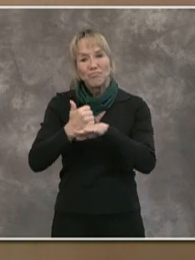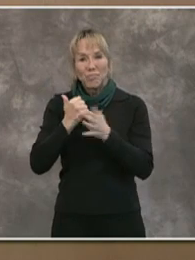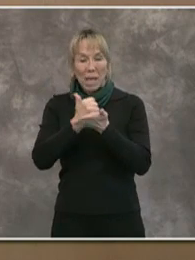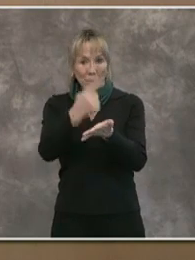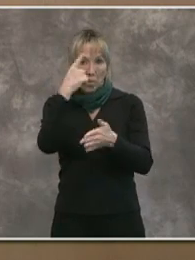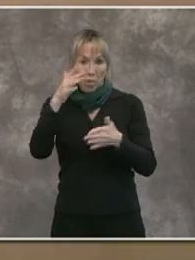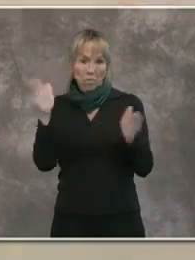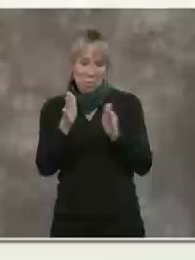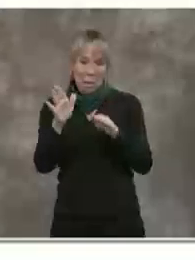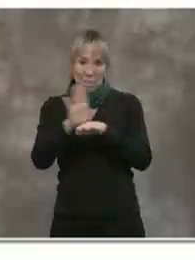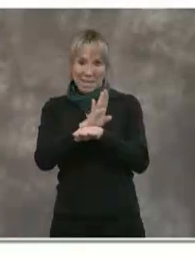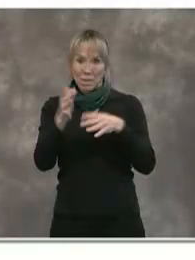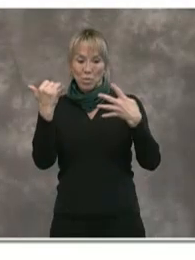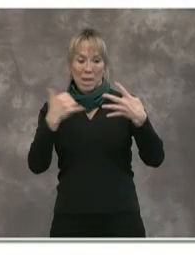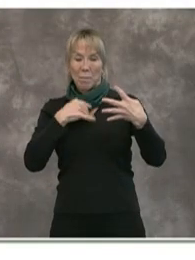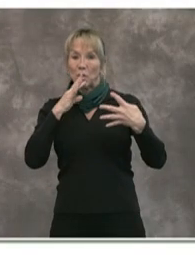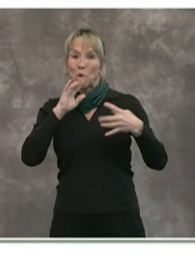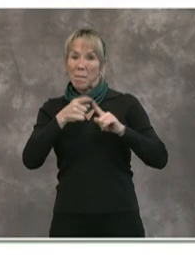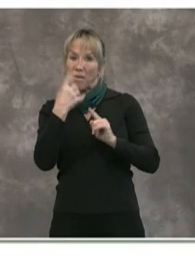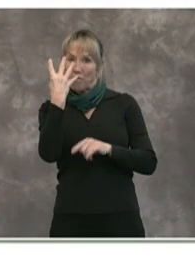going to cover four programs.